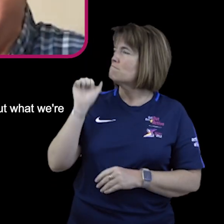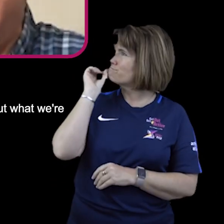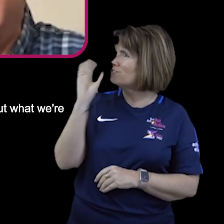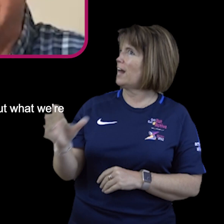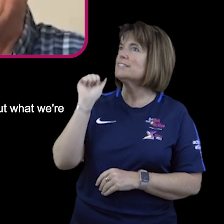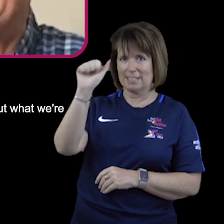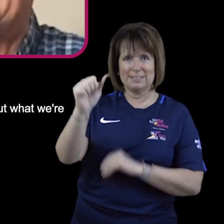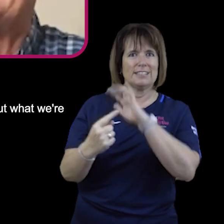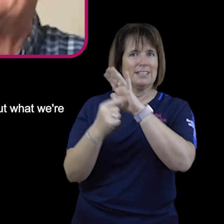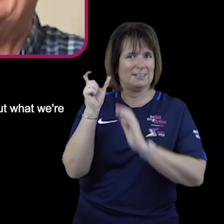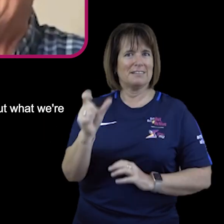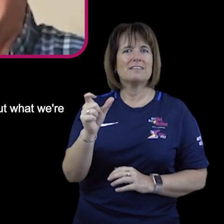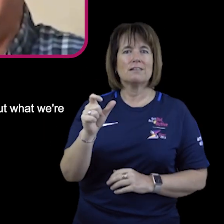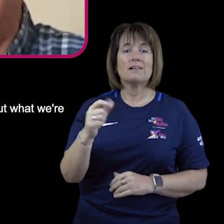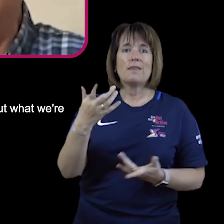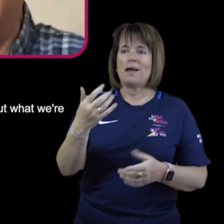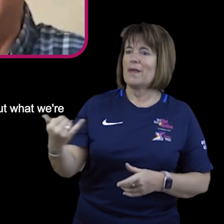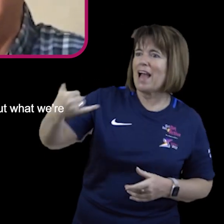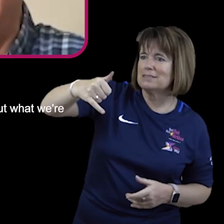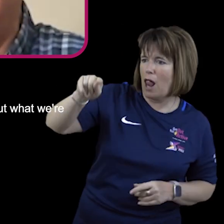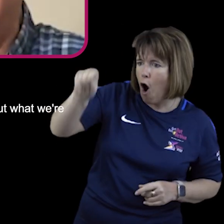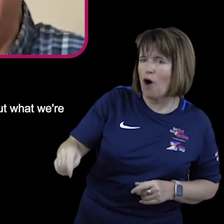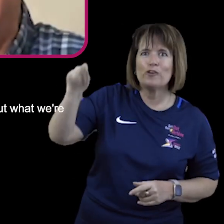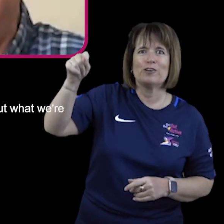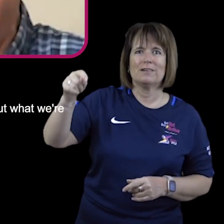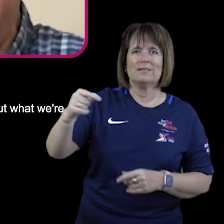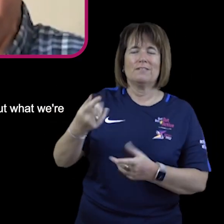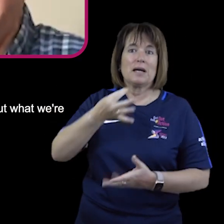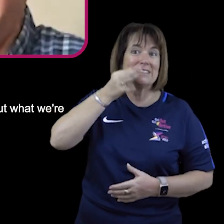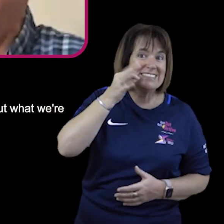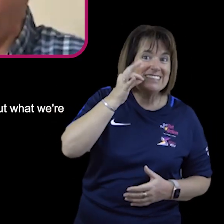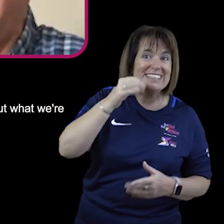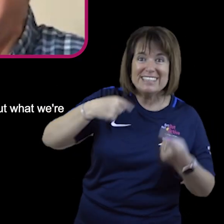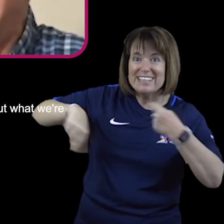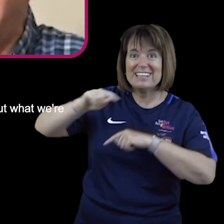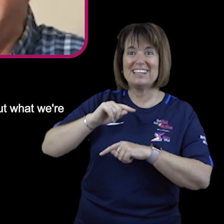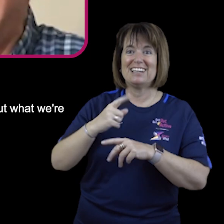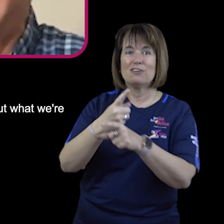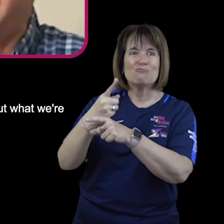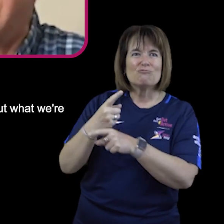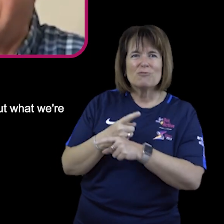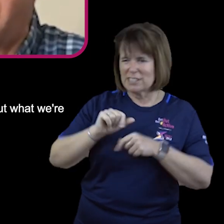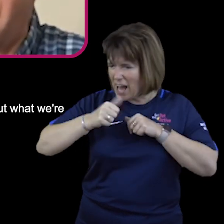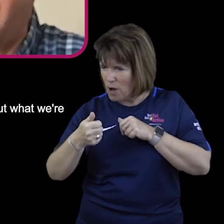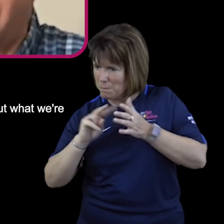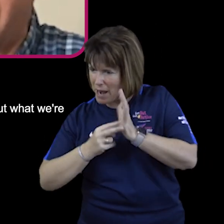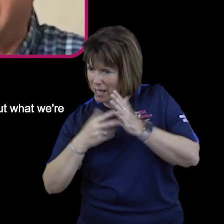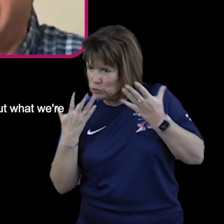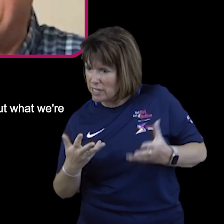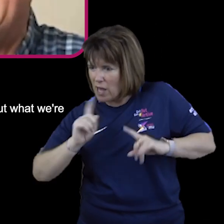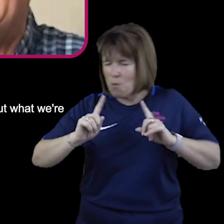it's brilliant. We turn up, the kettle goes on, we have a cup of tea. We think about what we're going to do for the day. We have a chat about what people